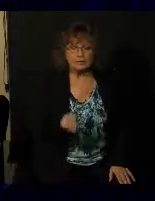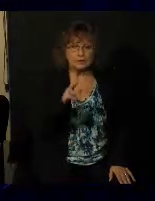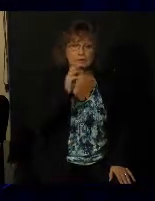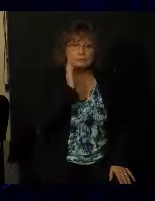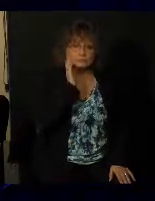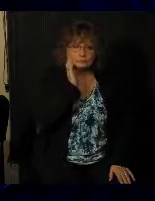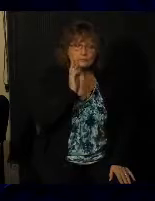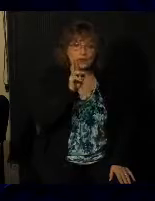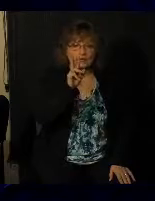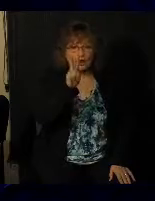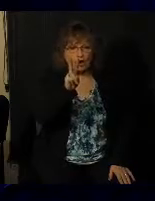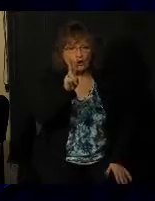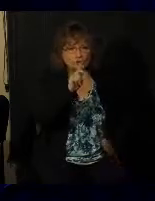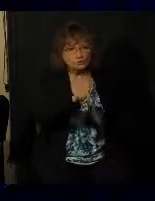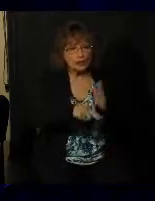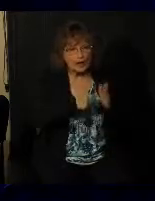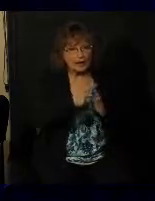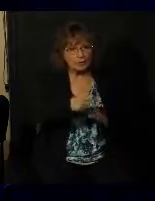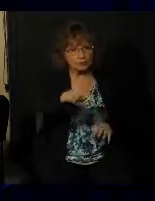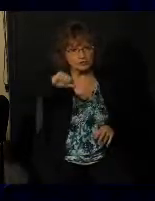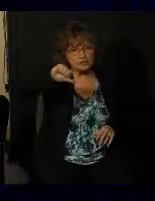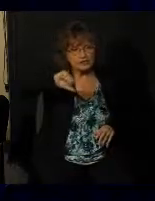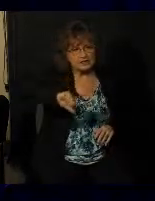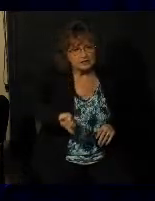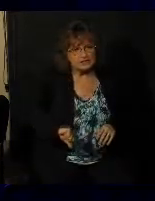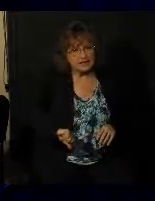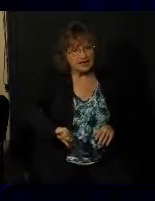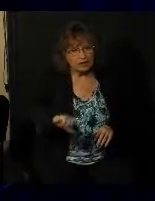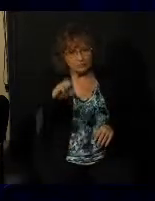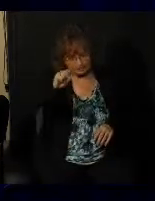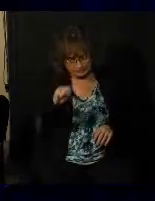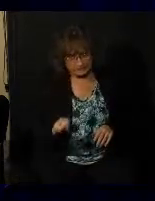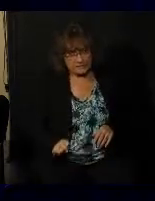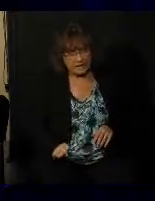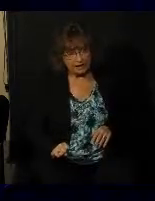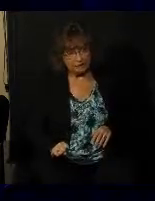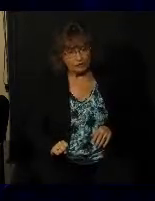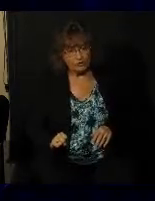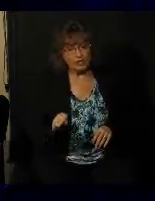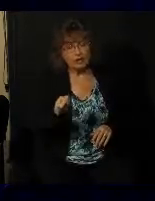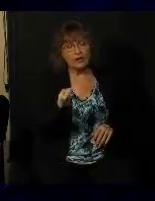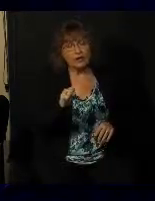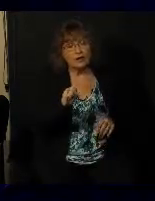2 hours south of Chicago, to give you some bearing. Yes.